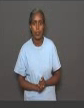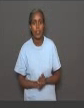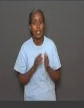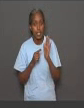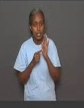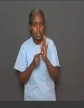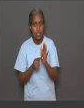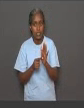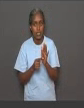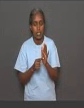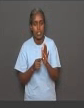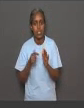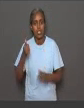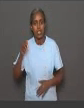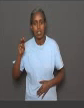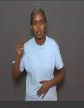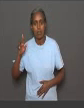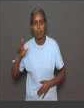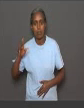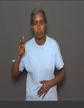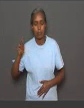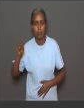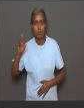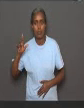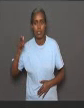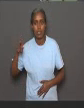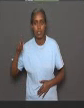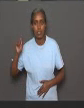Indicate the amplitude and period.